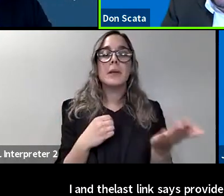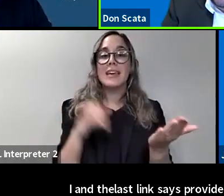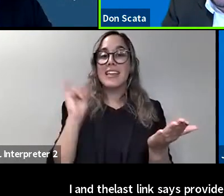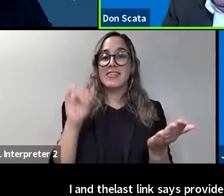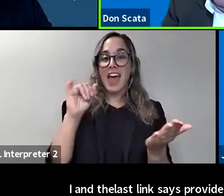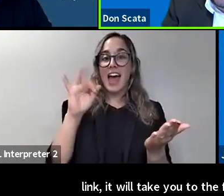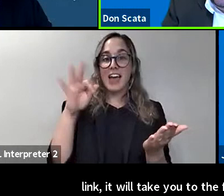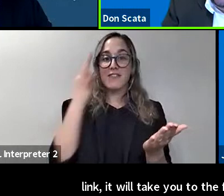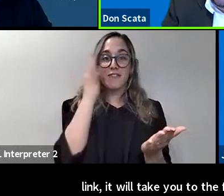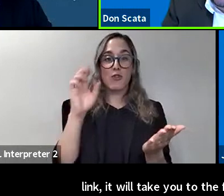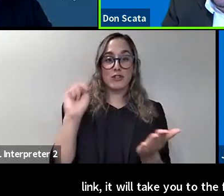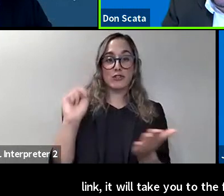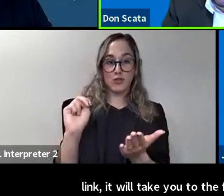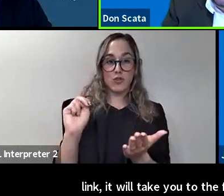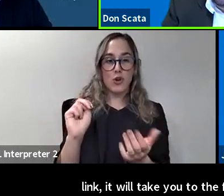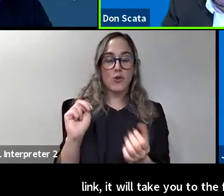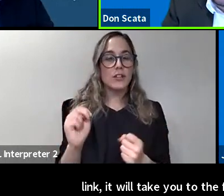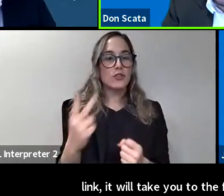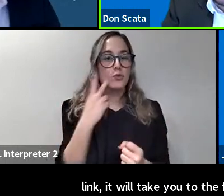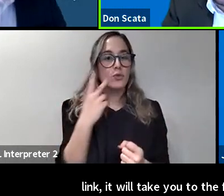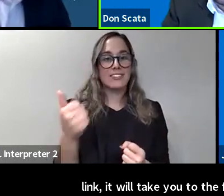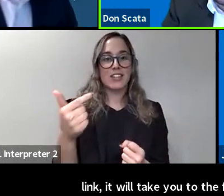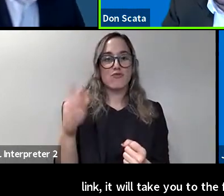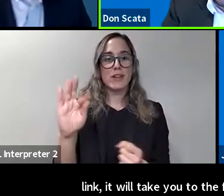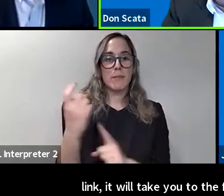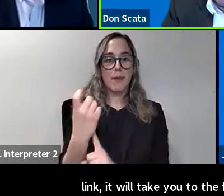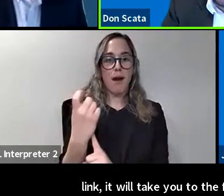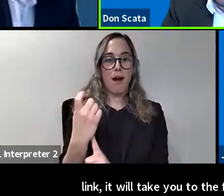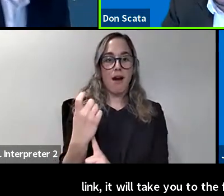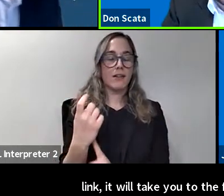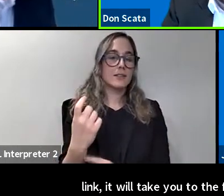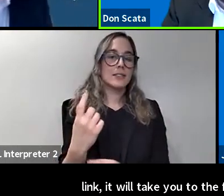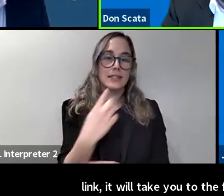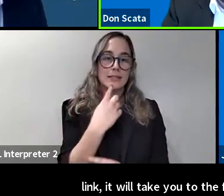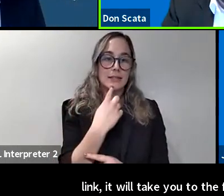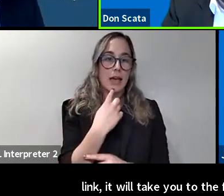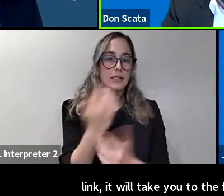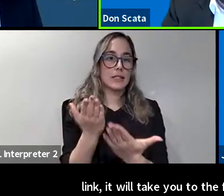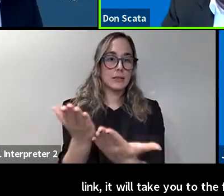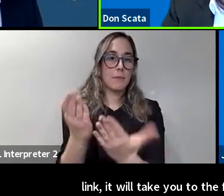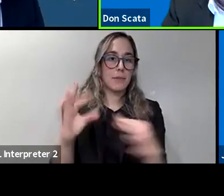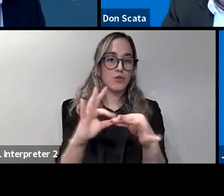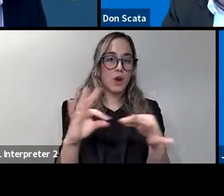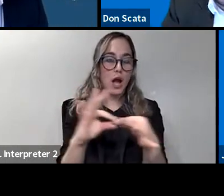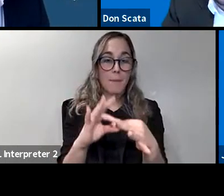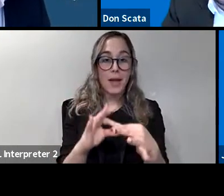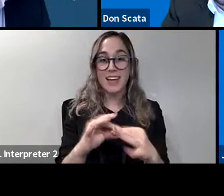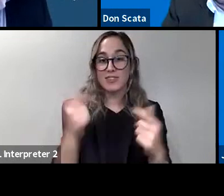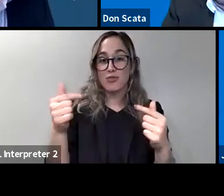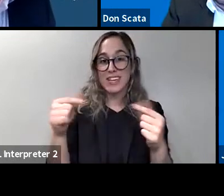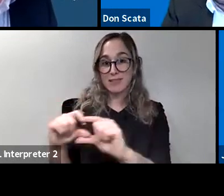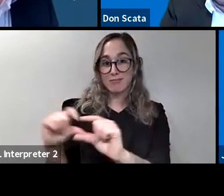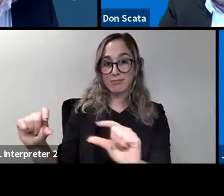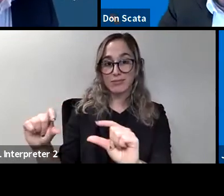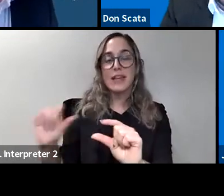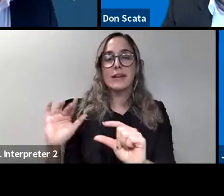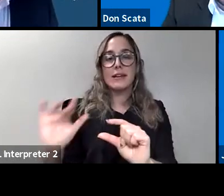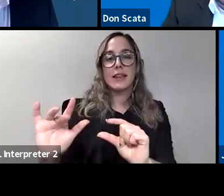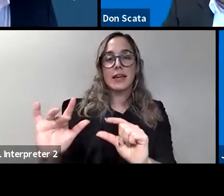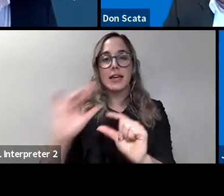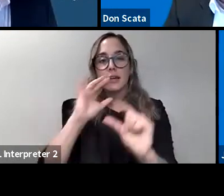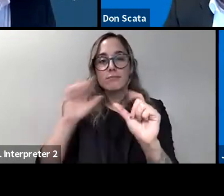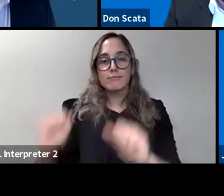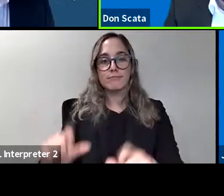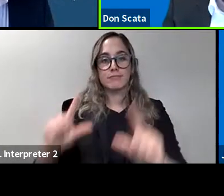Register notice, you'll see a green box that says submit your comment. By clicking that box, it